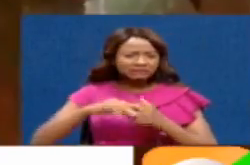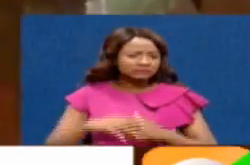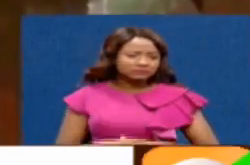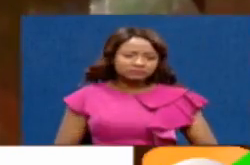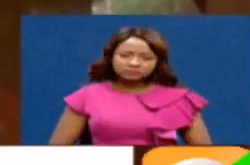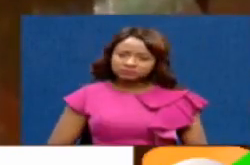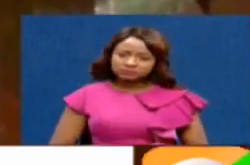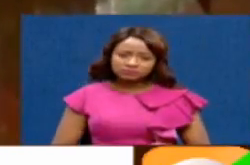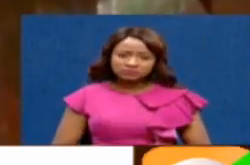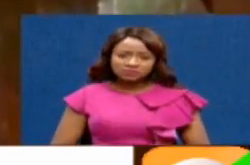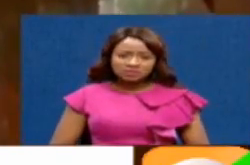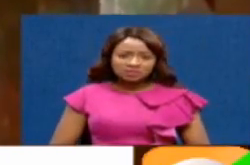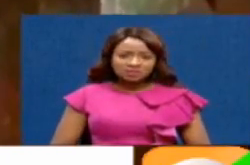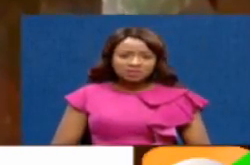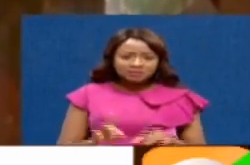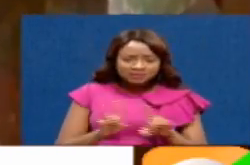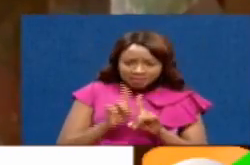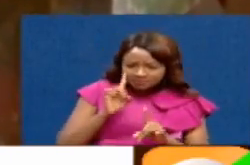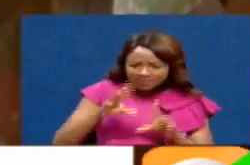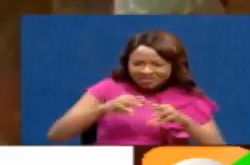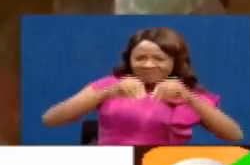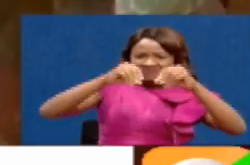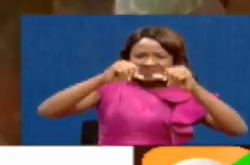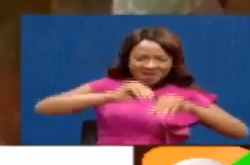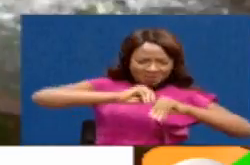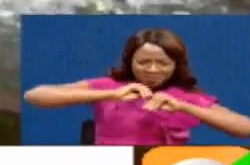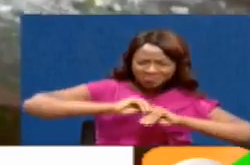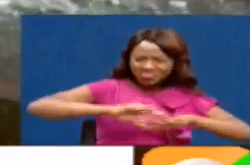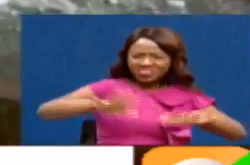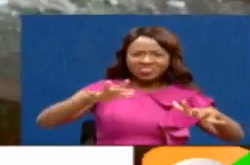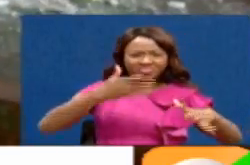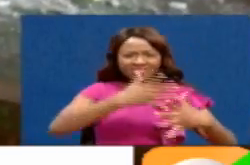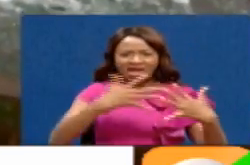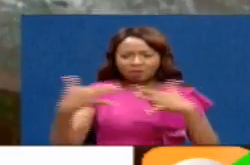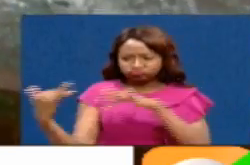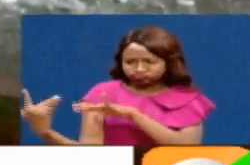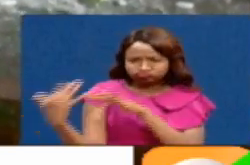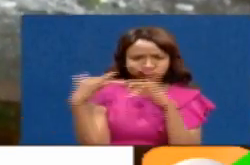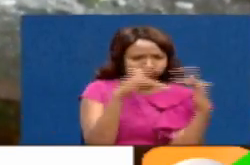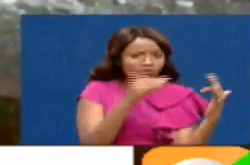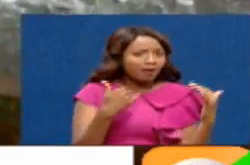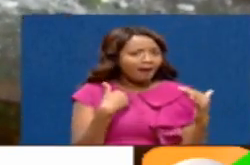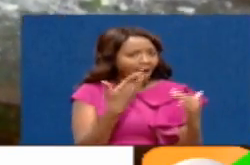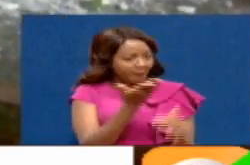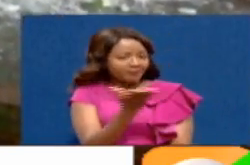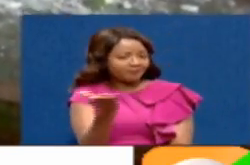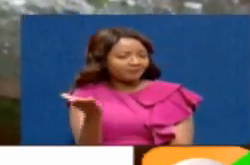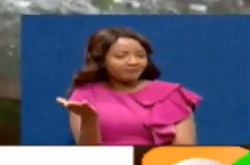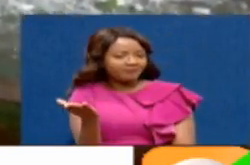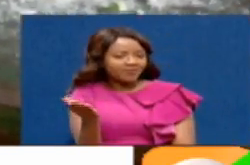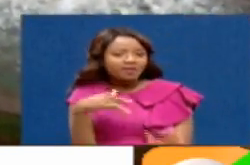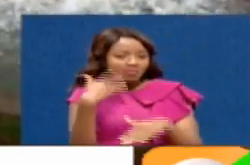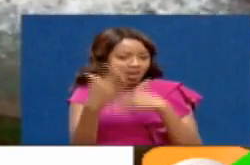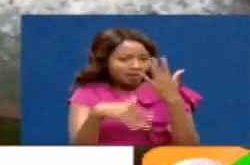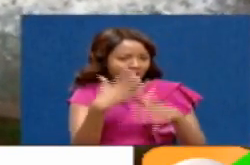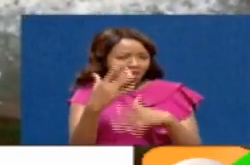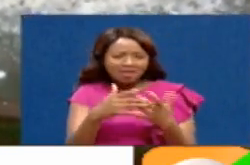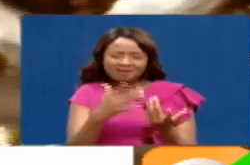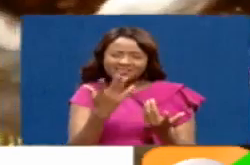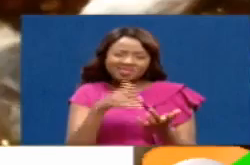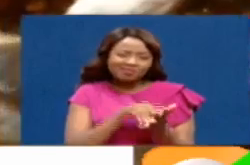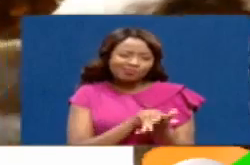amemkata sana. Scattered flour inside the house, clearly indicating there could have been a struggle between the attackers and the couple before they were